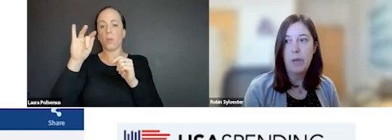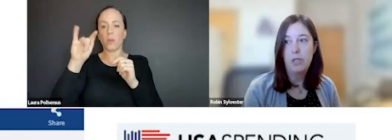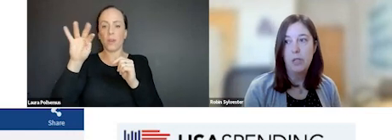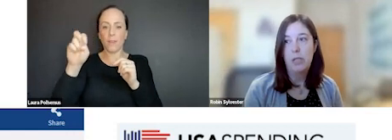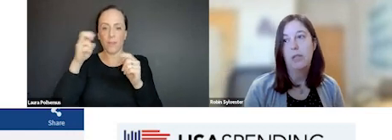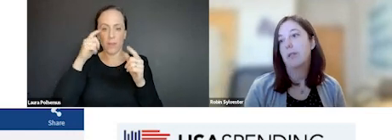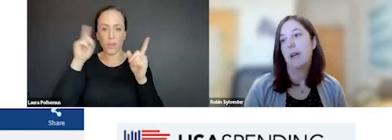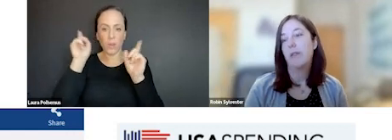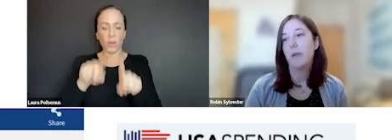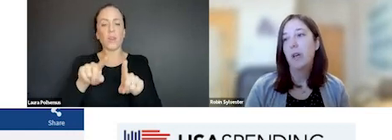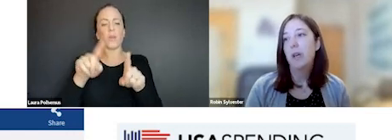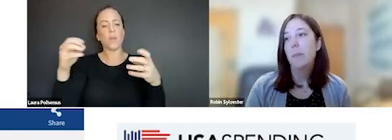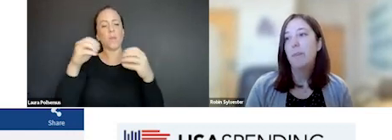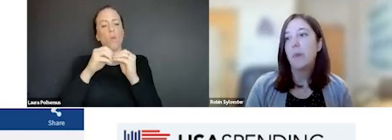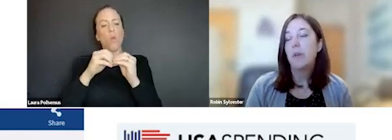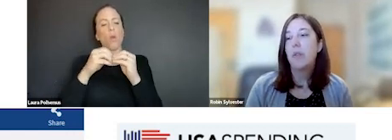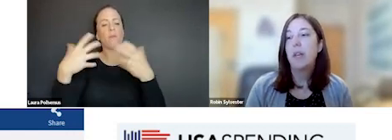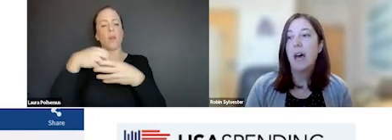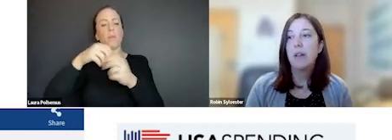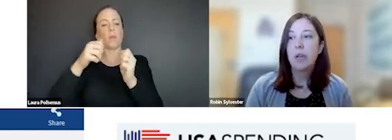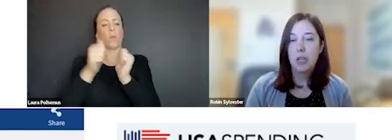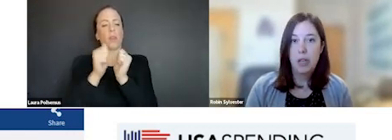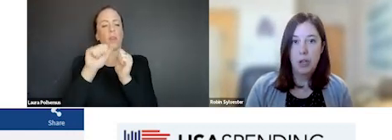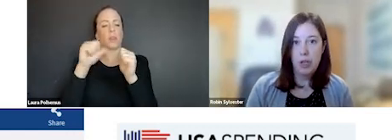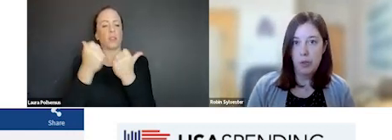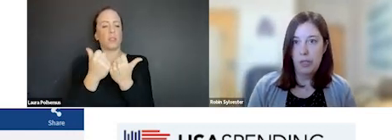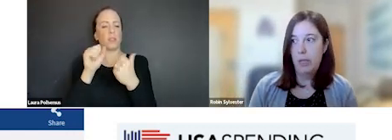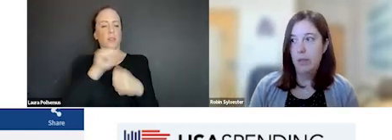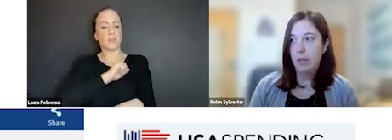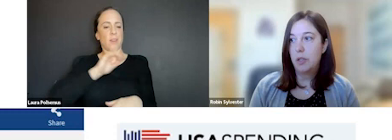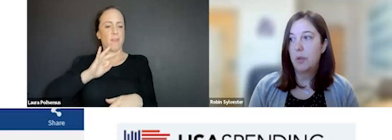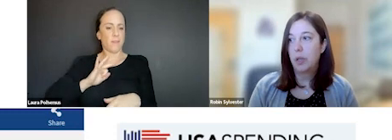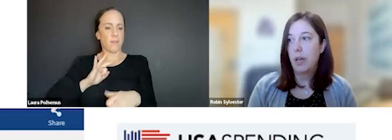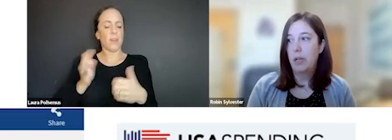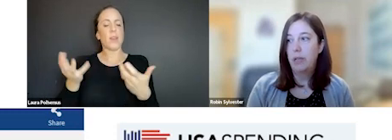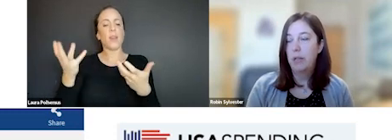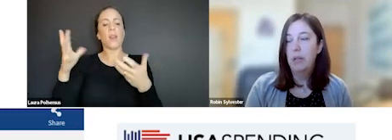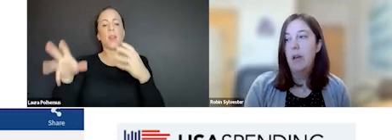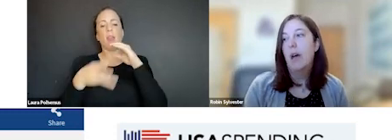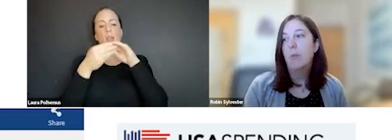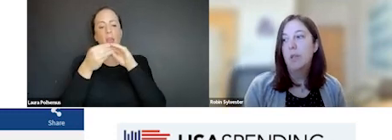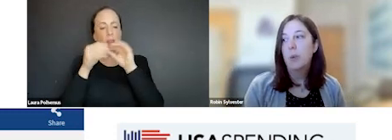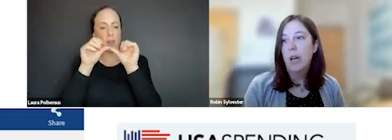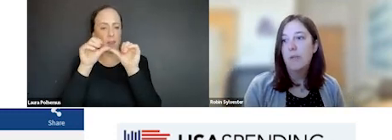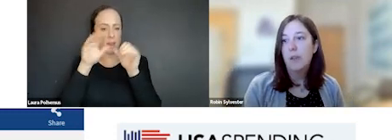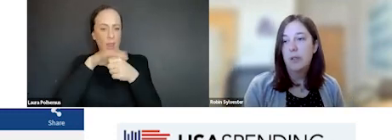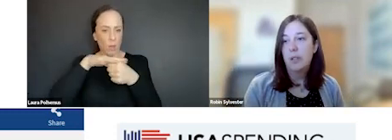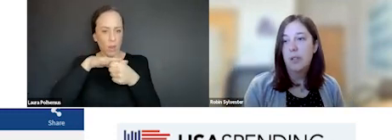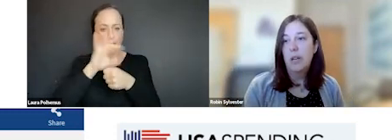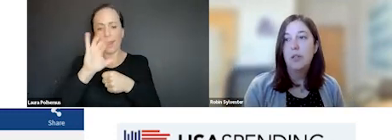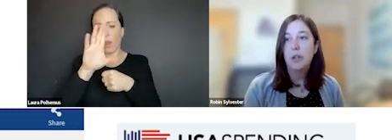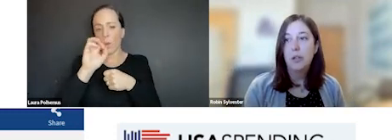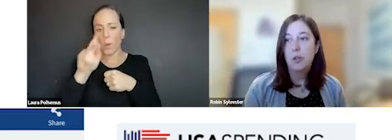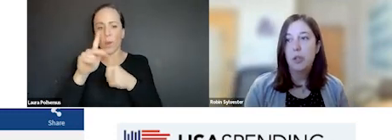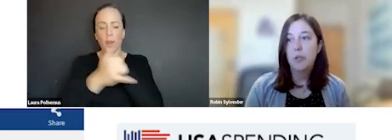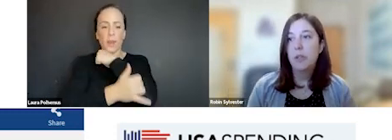involvement from agency staff. Then add a location that you're interested in, such as Cook County. And once you apply the filters